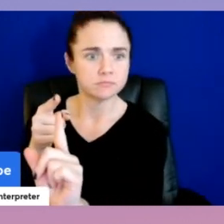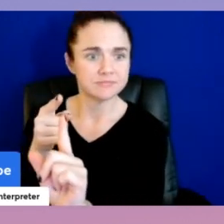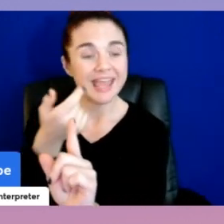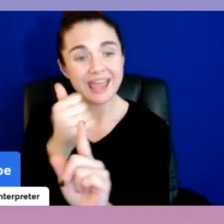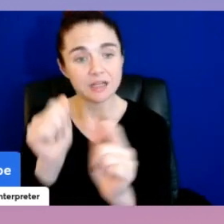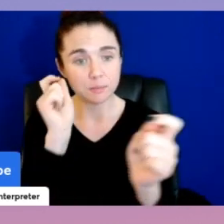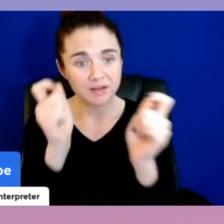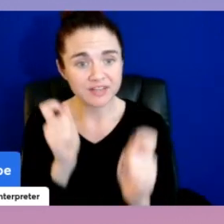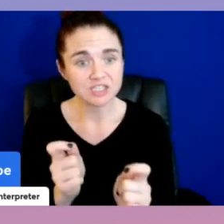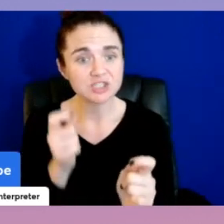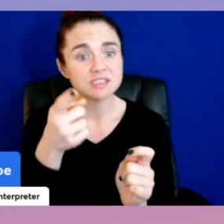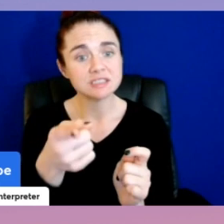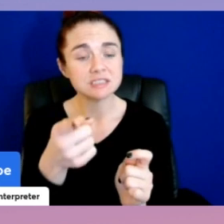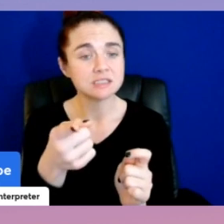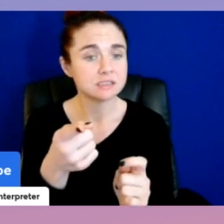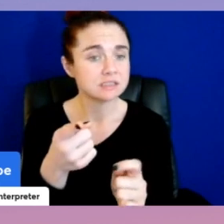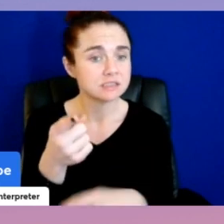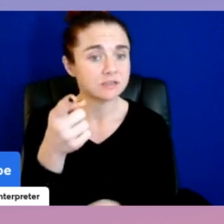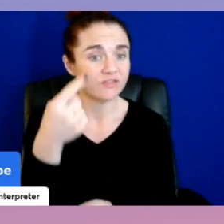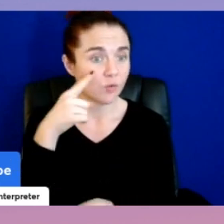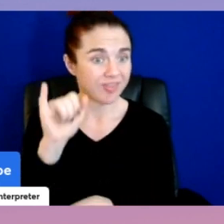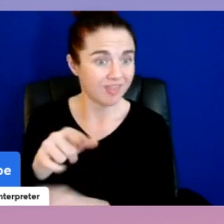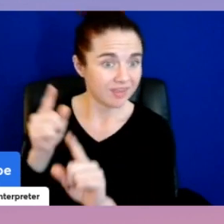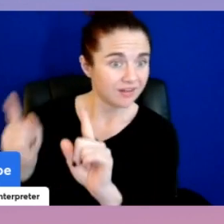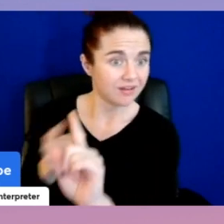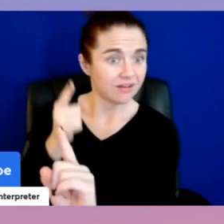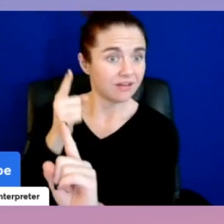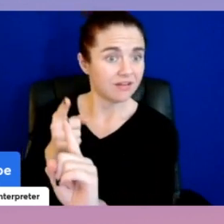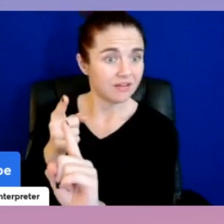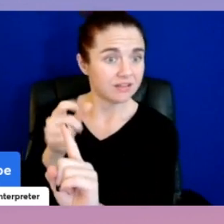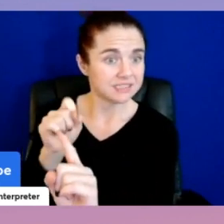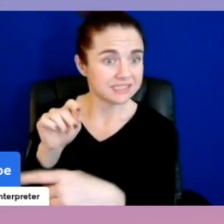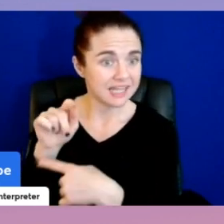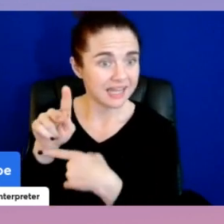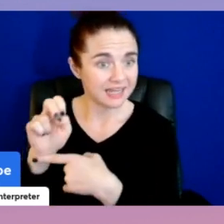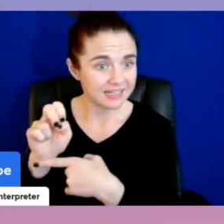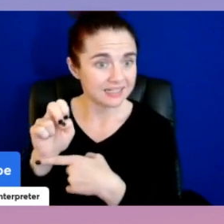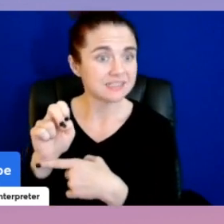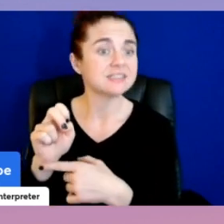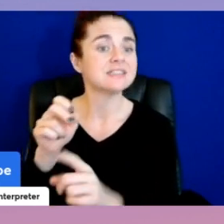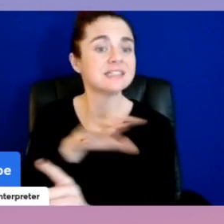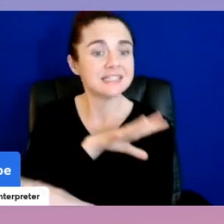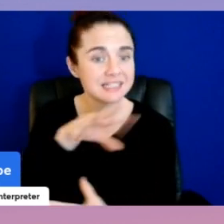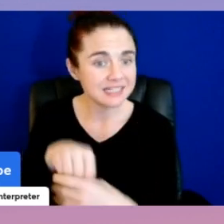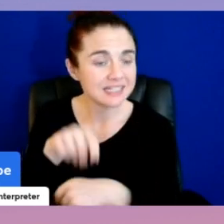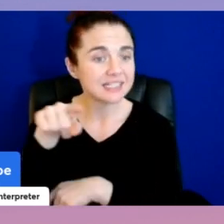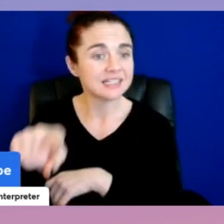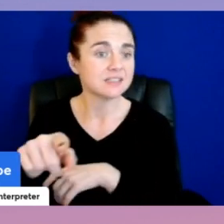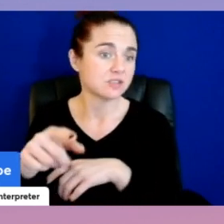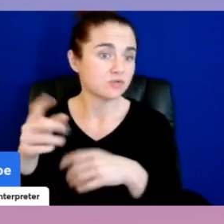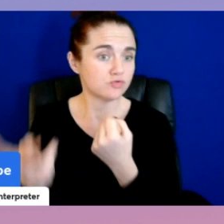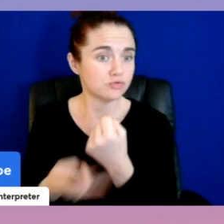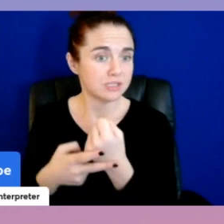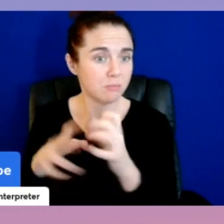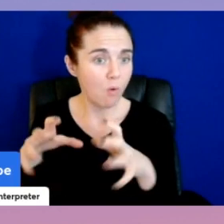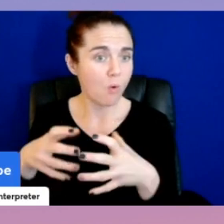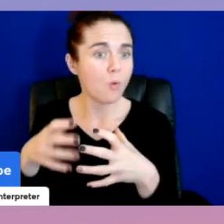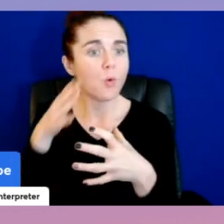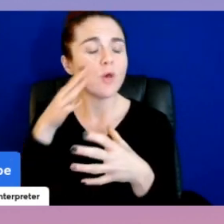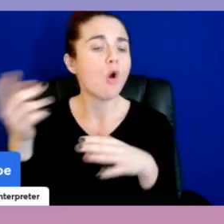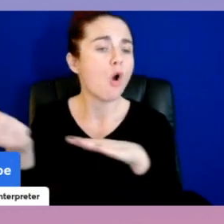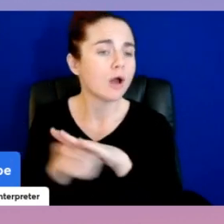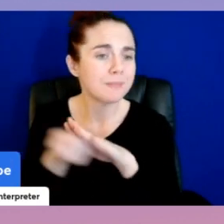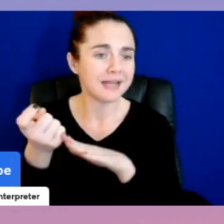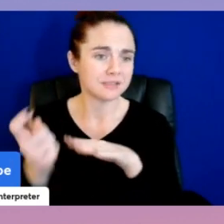made to the desired target state in the Git repo will automatically get applied and reflected in your target